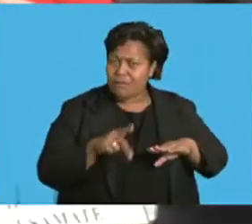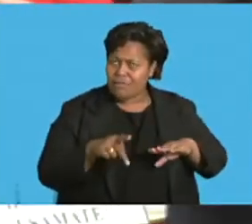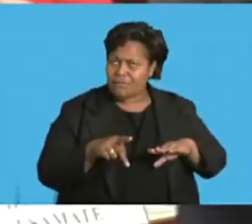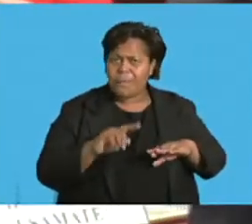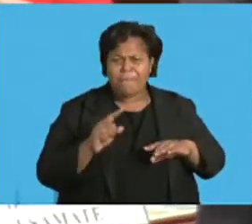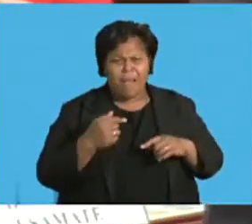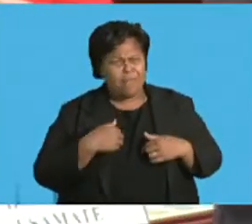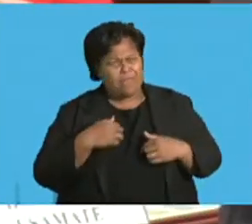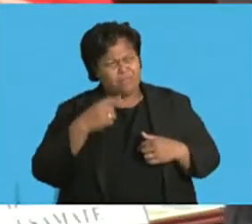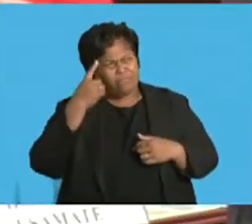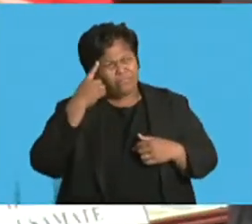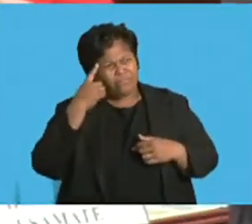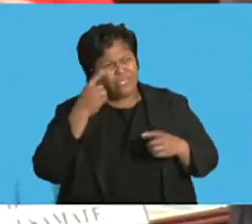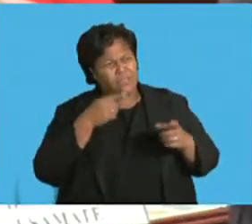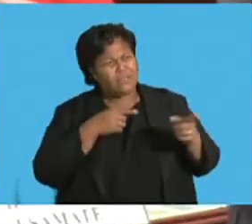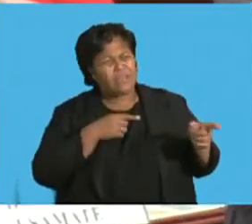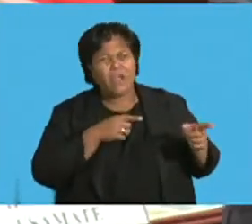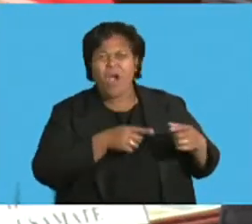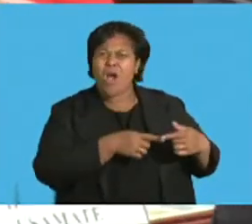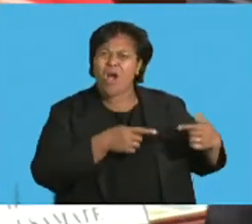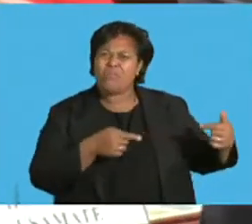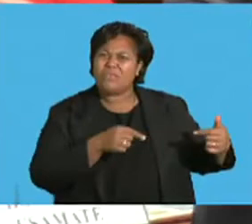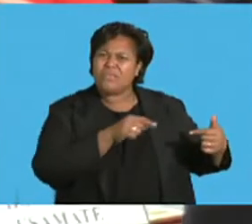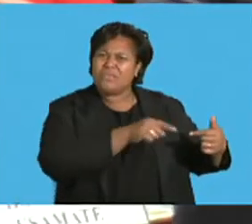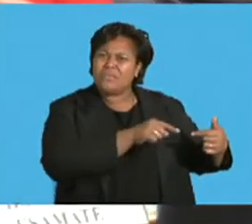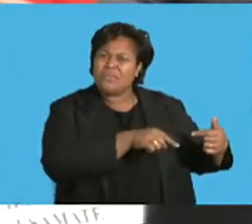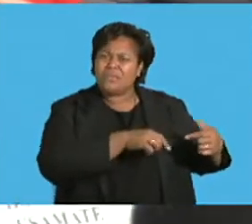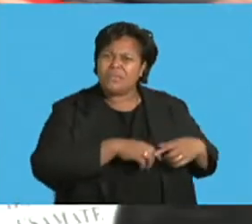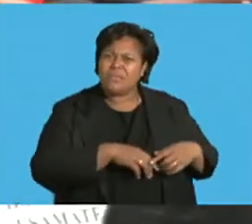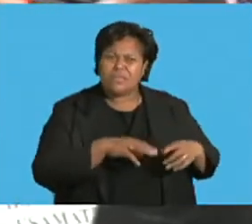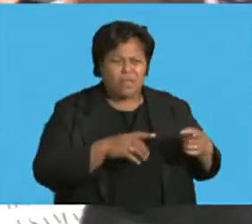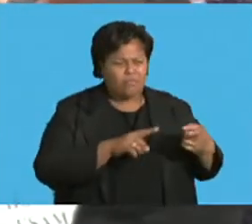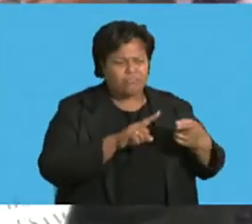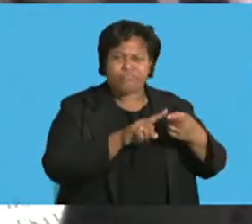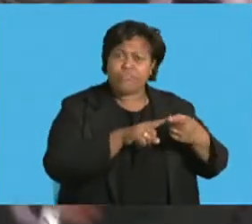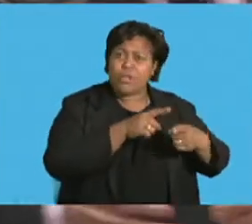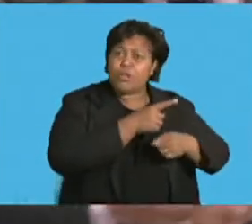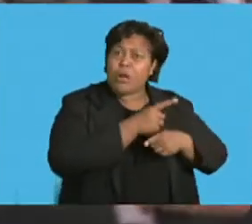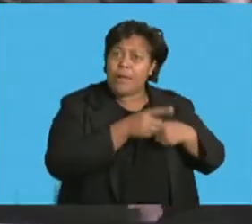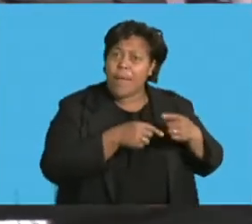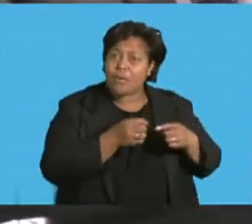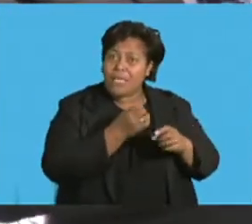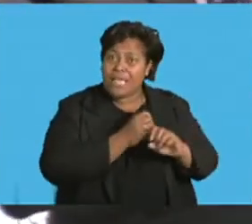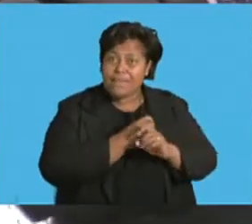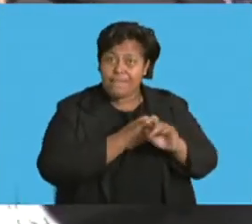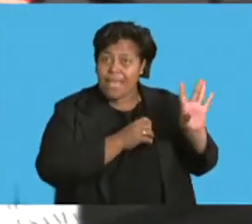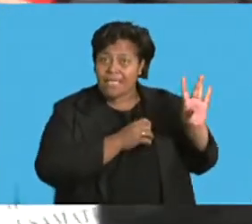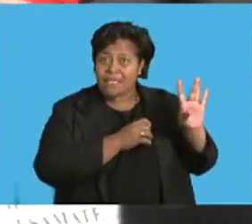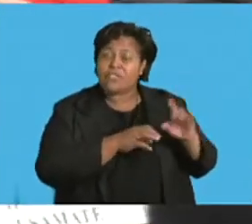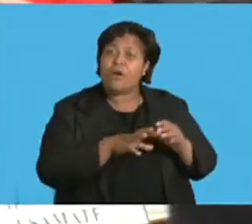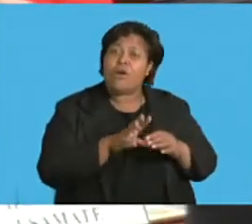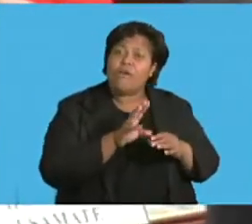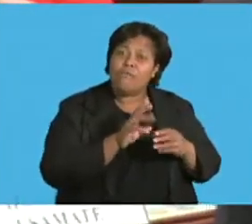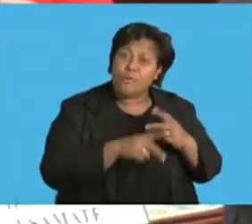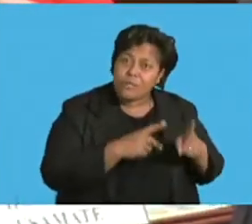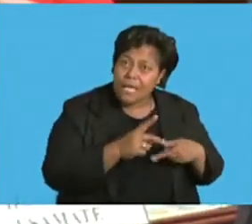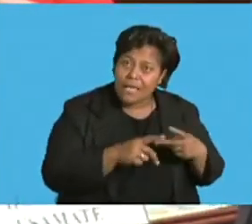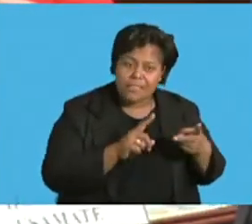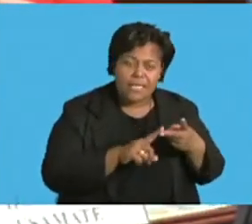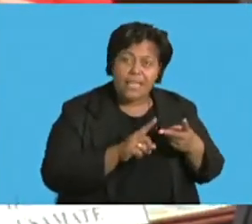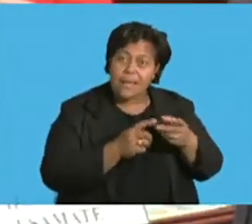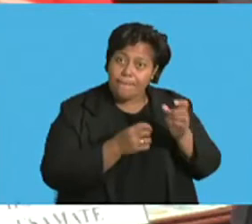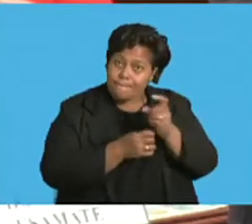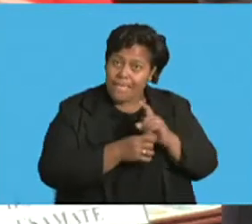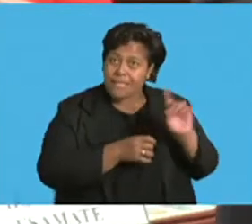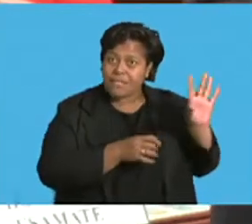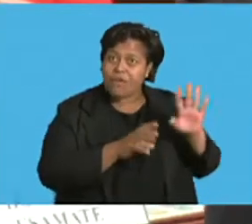contradictory, because on one hand, they talked about the independence of process, they talked about the independence of the police,